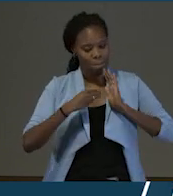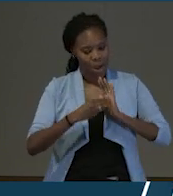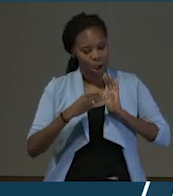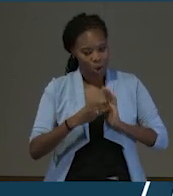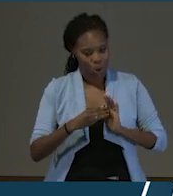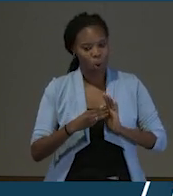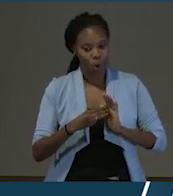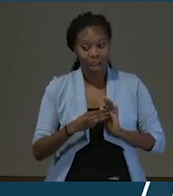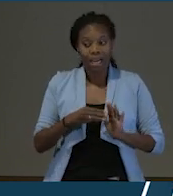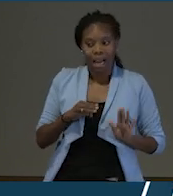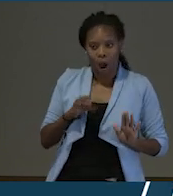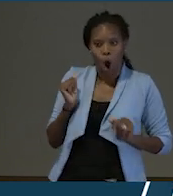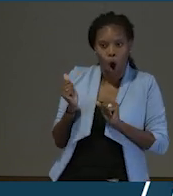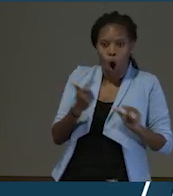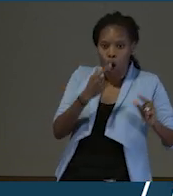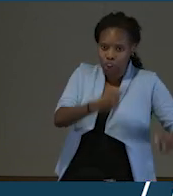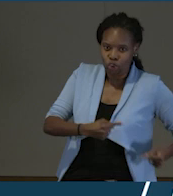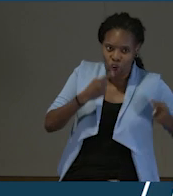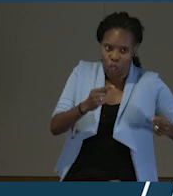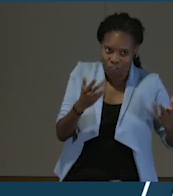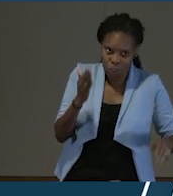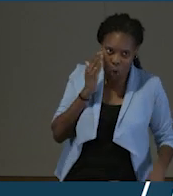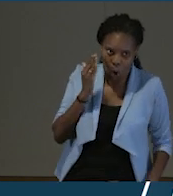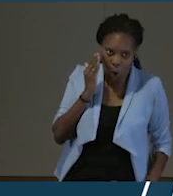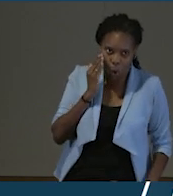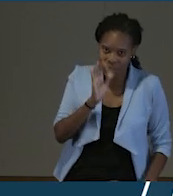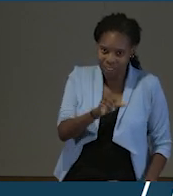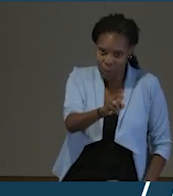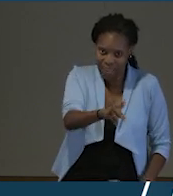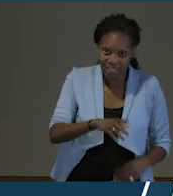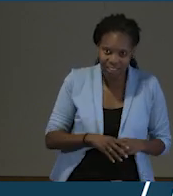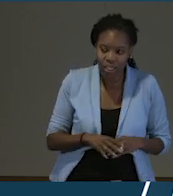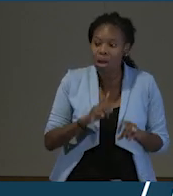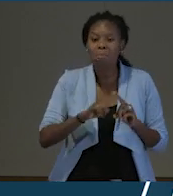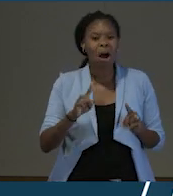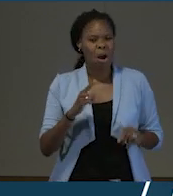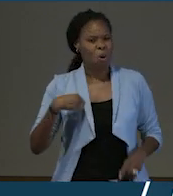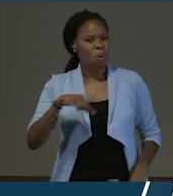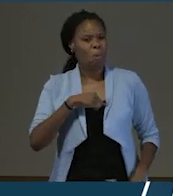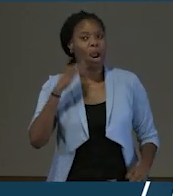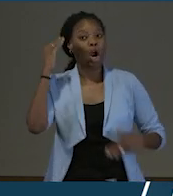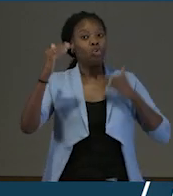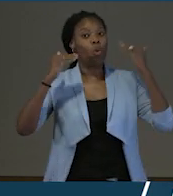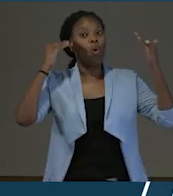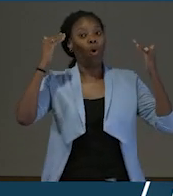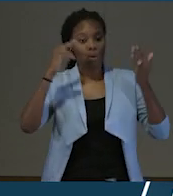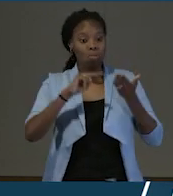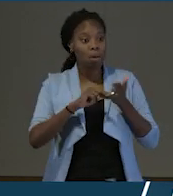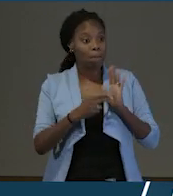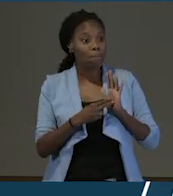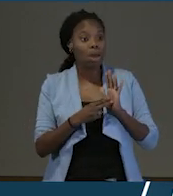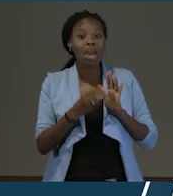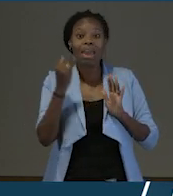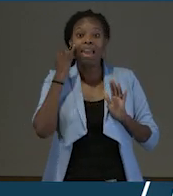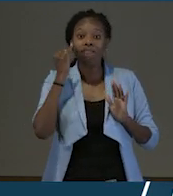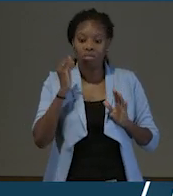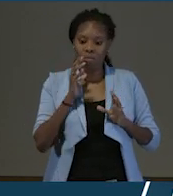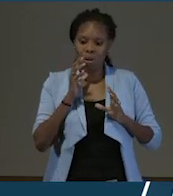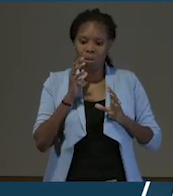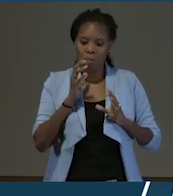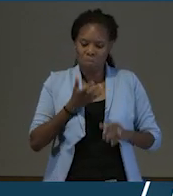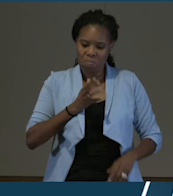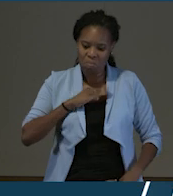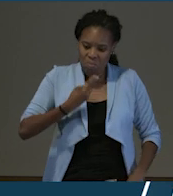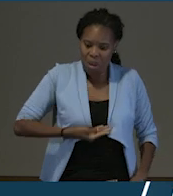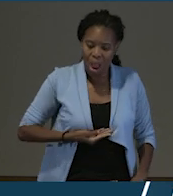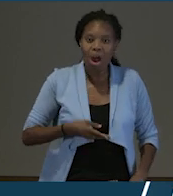we're all struggling, and it's okay. But as adults, we need space when we get to that level, right? So same thing with children.